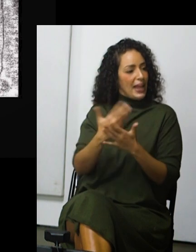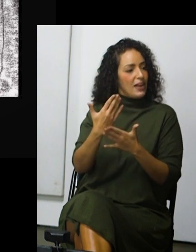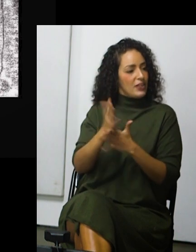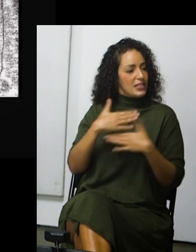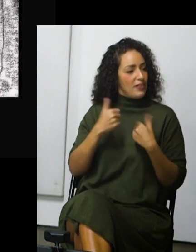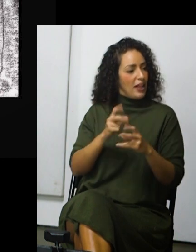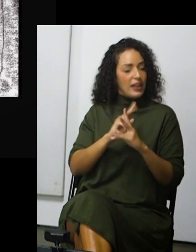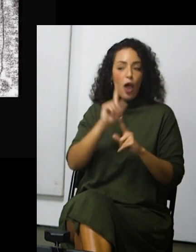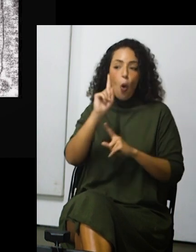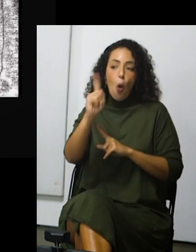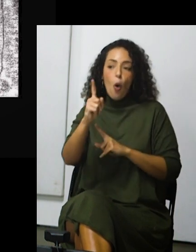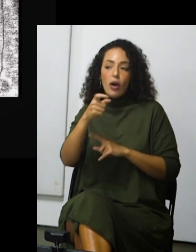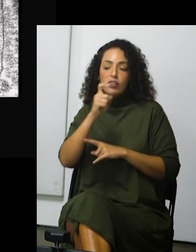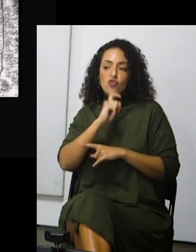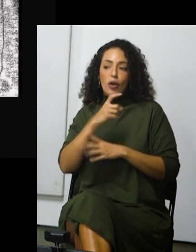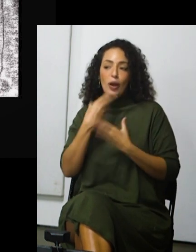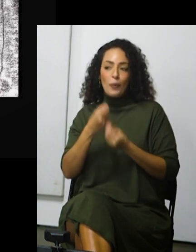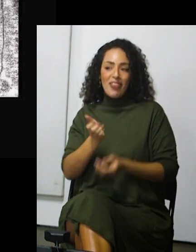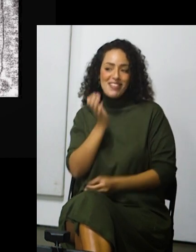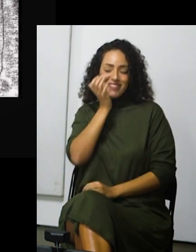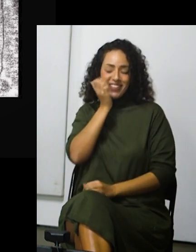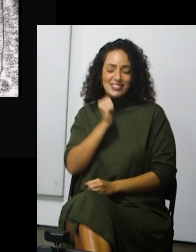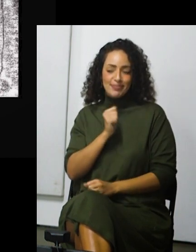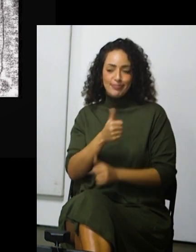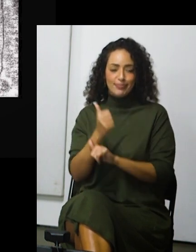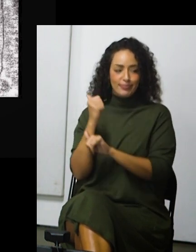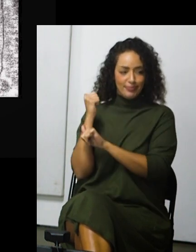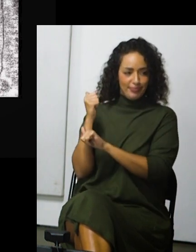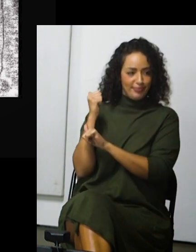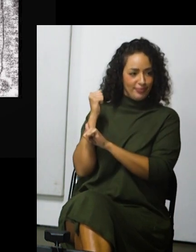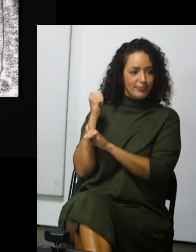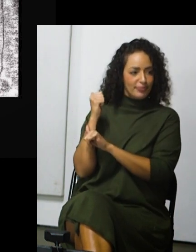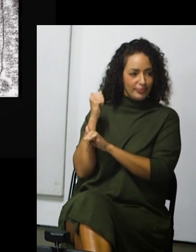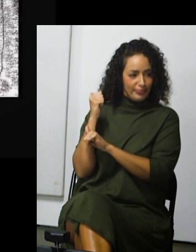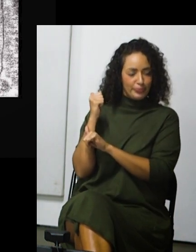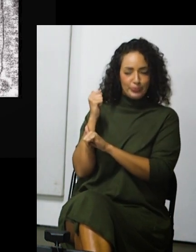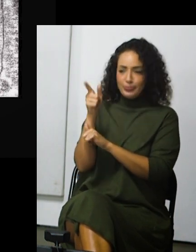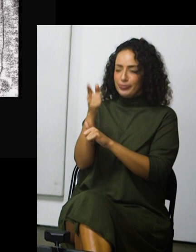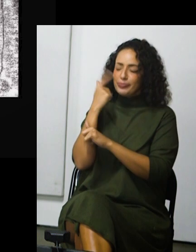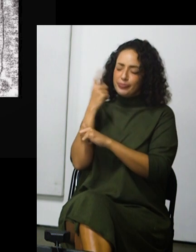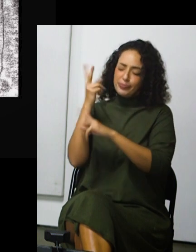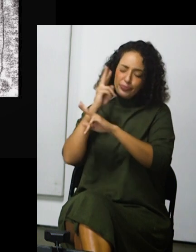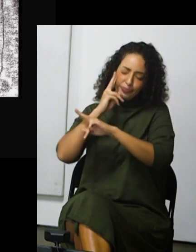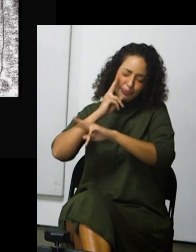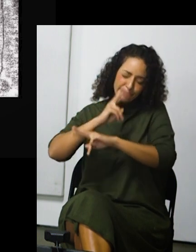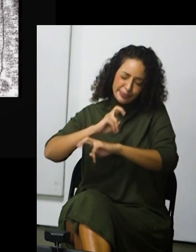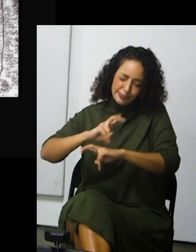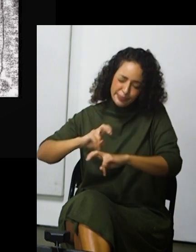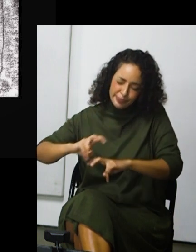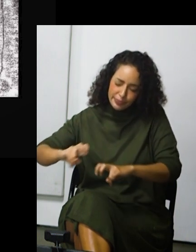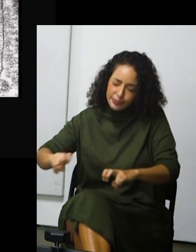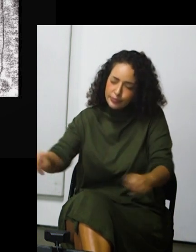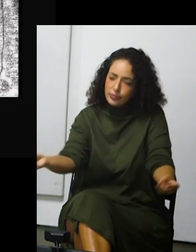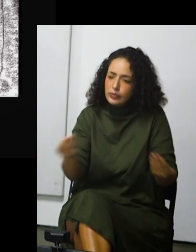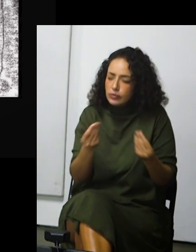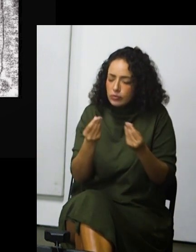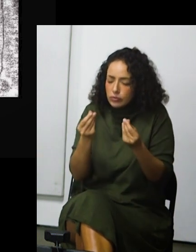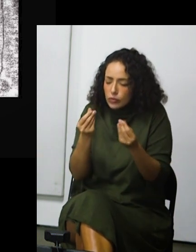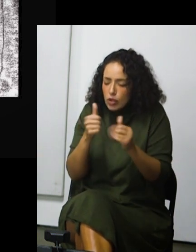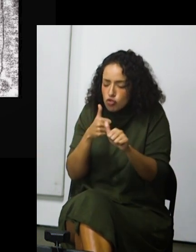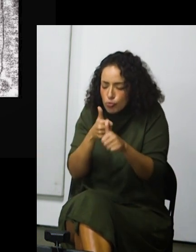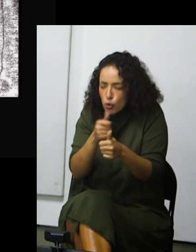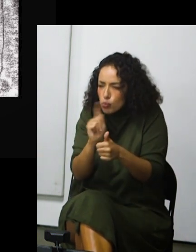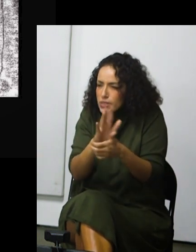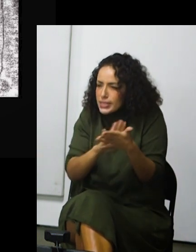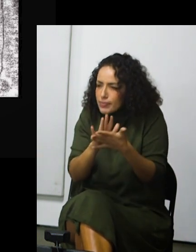Chocolate with Nuts. This publication brought together some of my ongoing explorations into the materiality of support